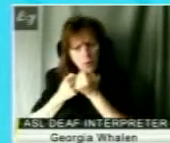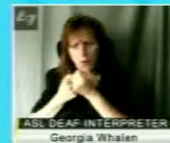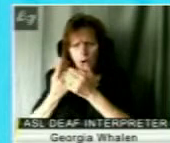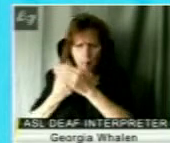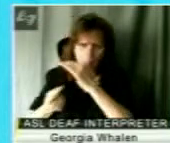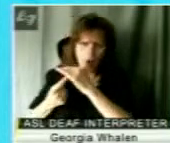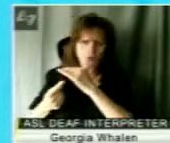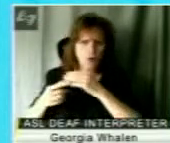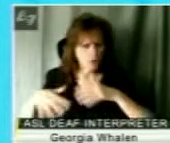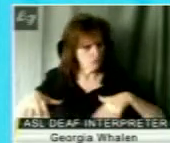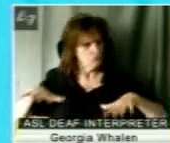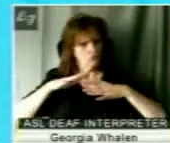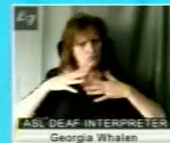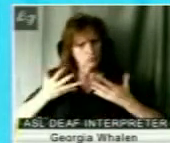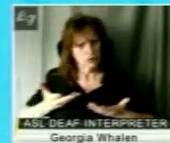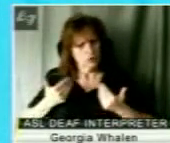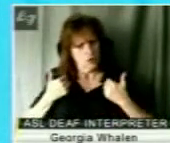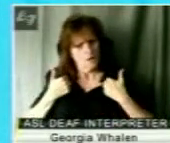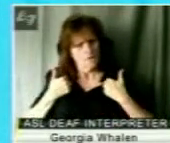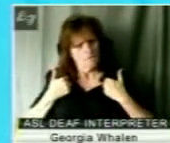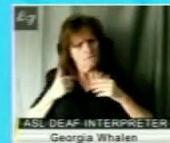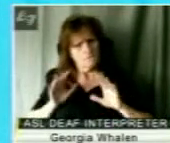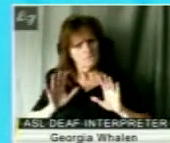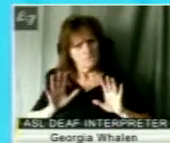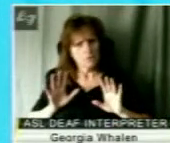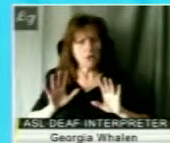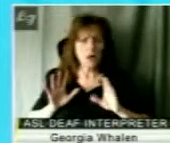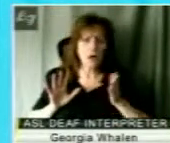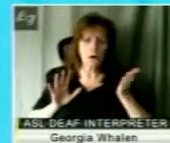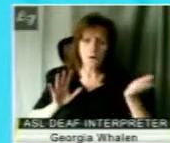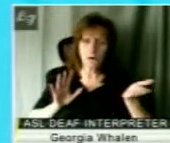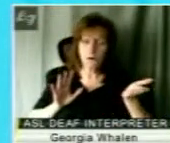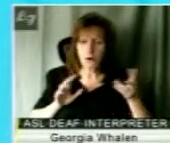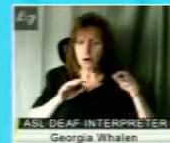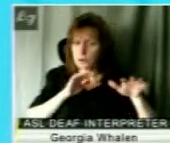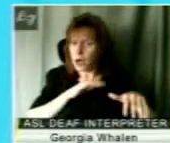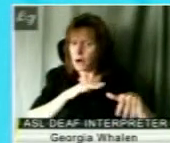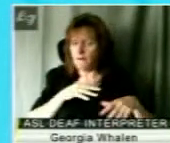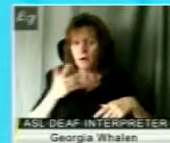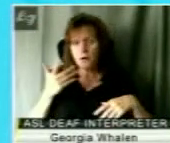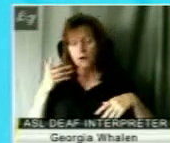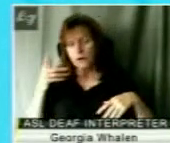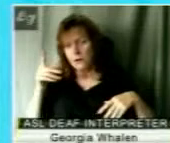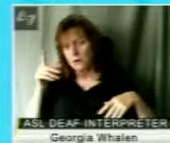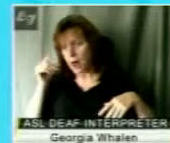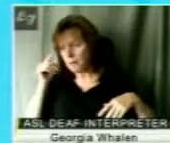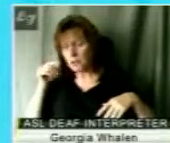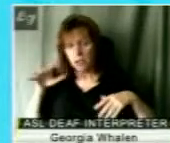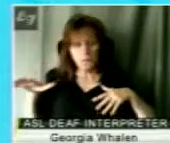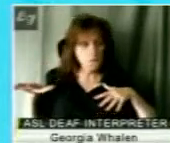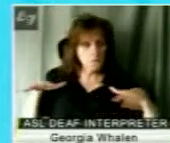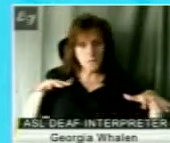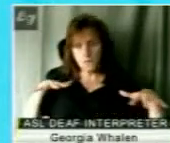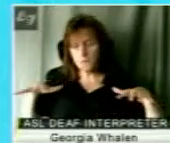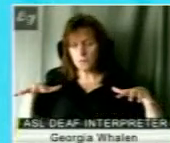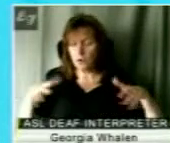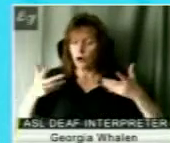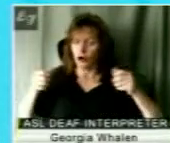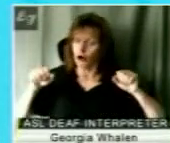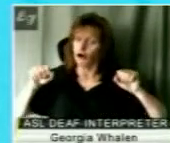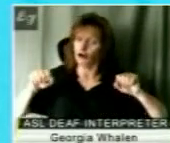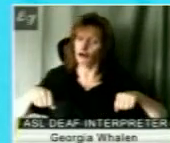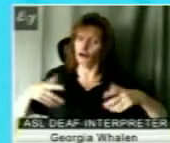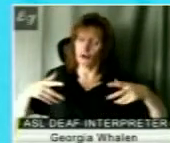neck of the woods between Niagara and Hamilton, we are larger centers. It's a possibility. And then I'm going to